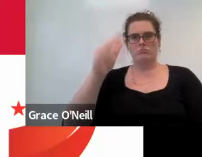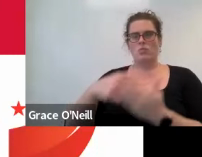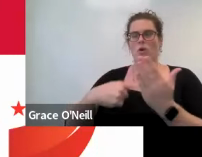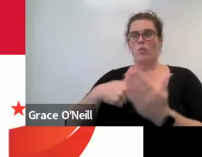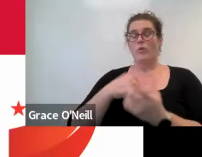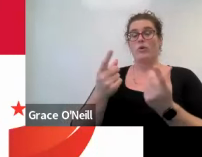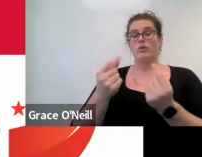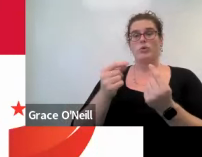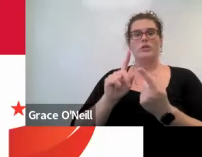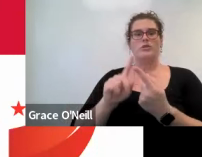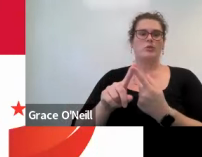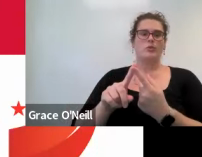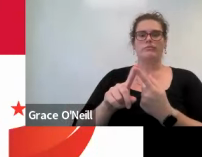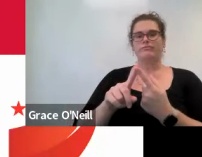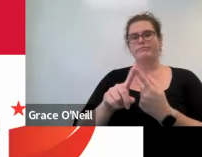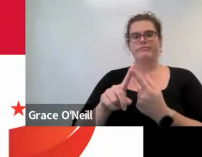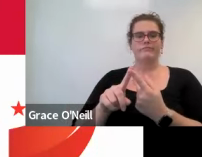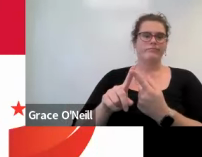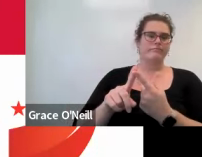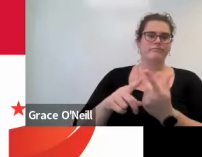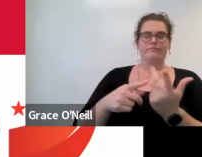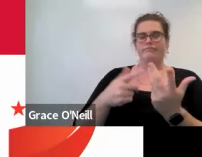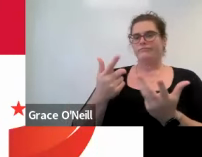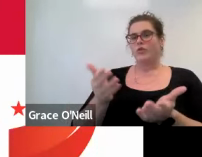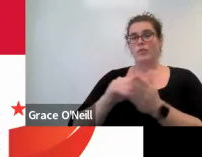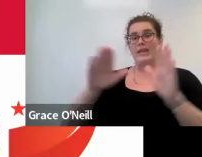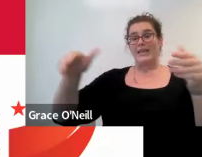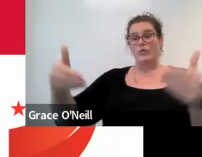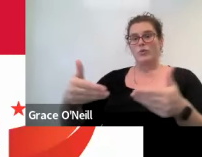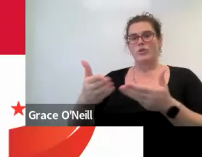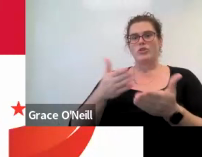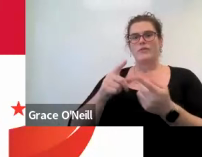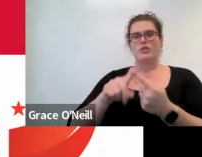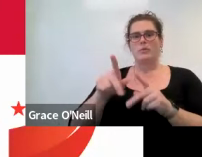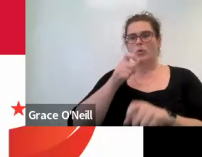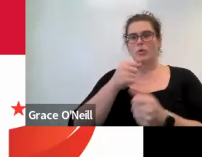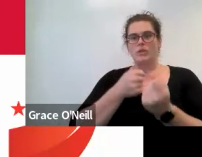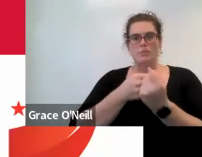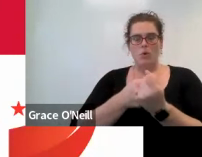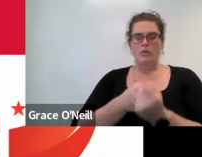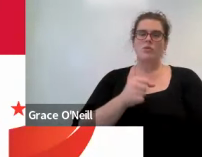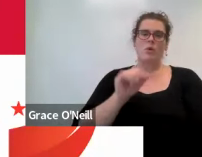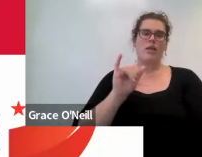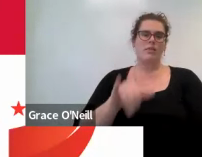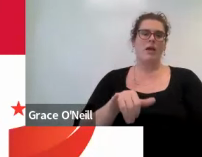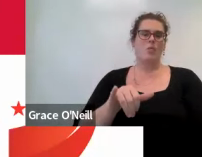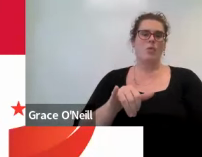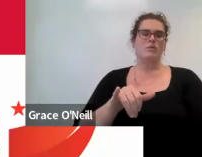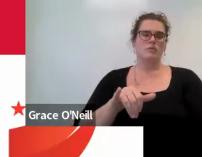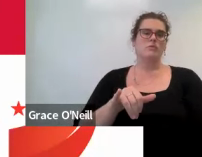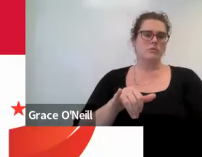to sort of reintroduce services to people we supported. So that was in line with what we would